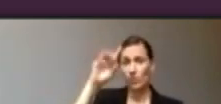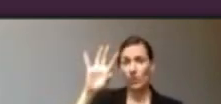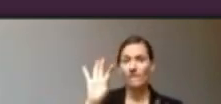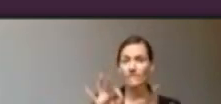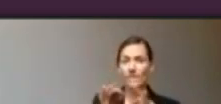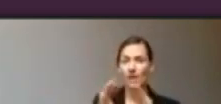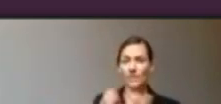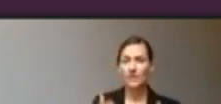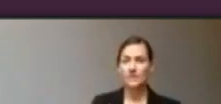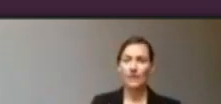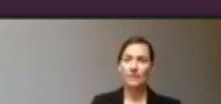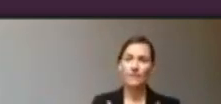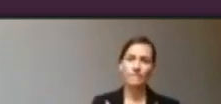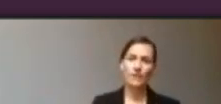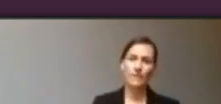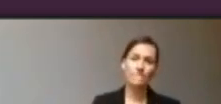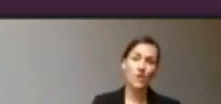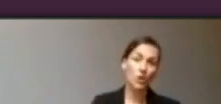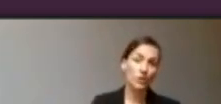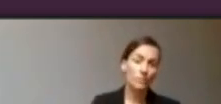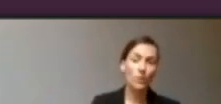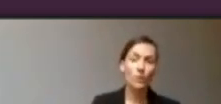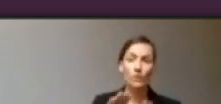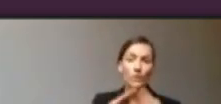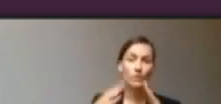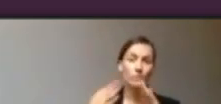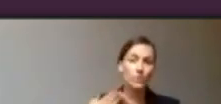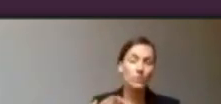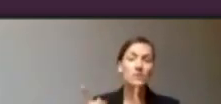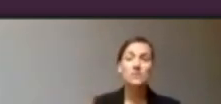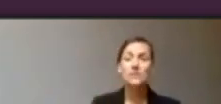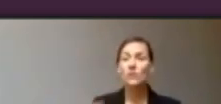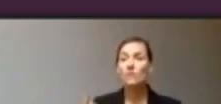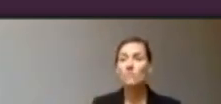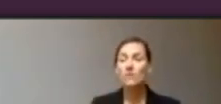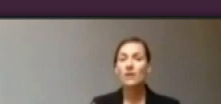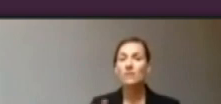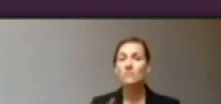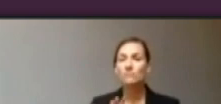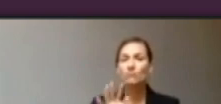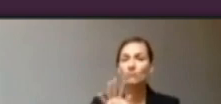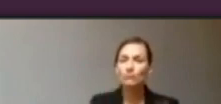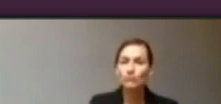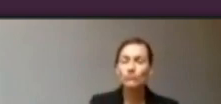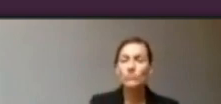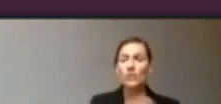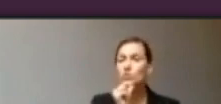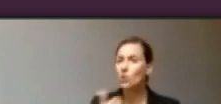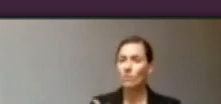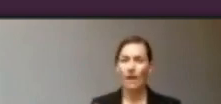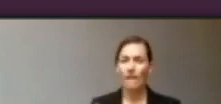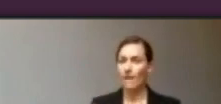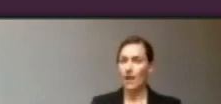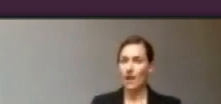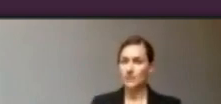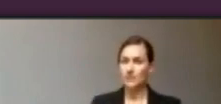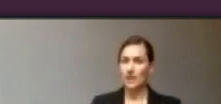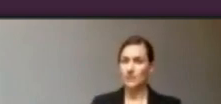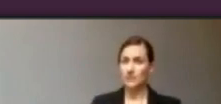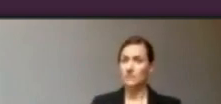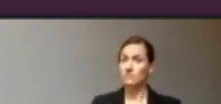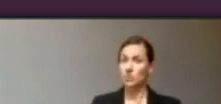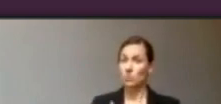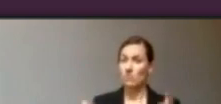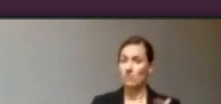live in vulnerable communities, and who have been marginalized and don't have access to a lot of